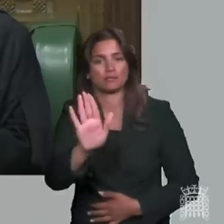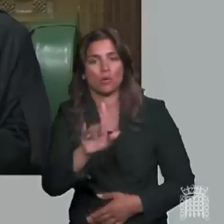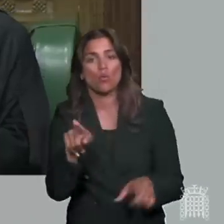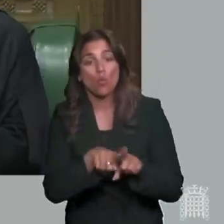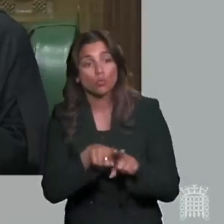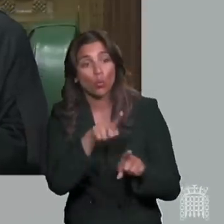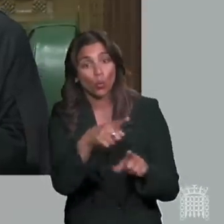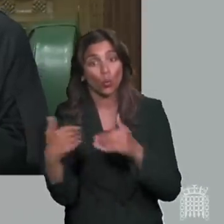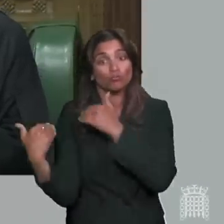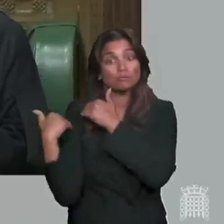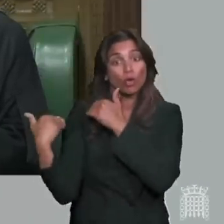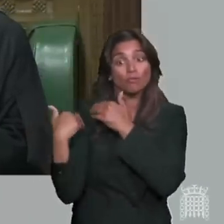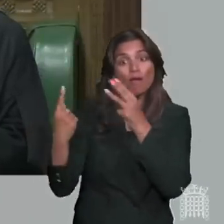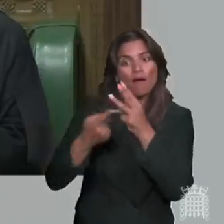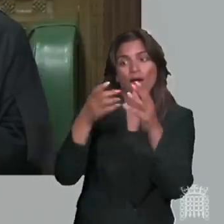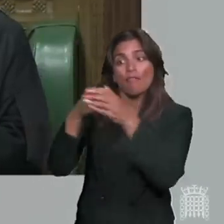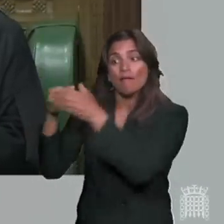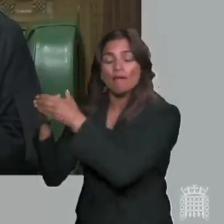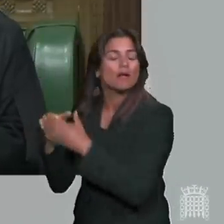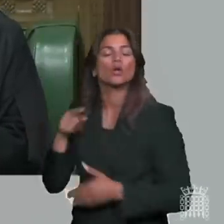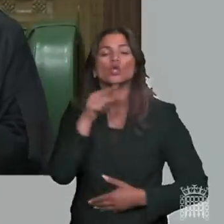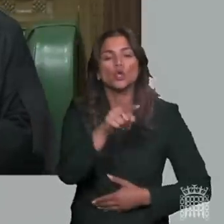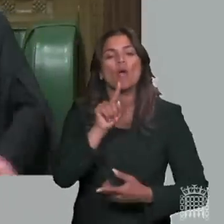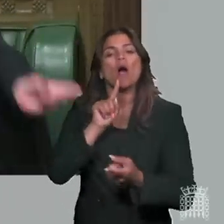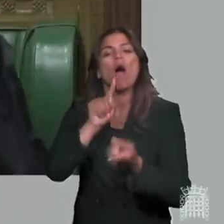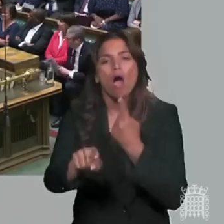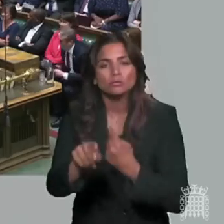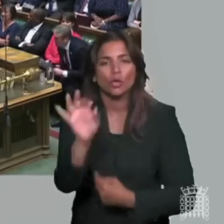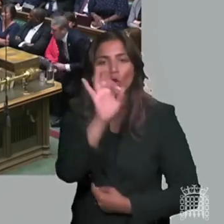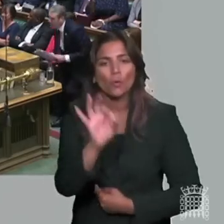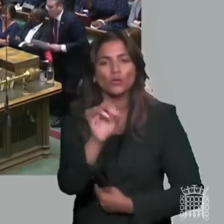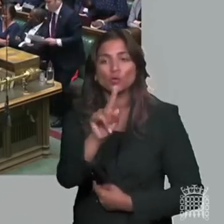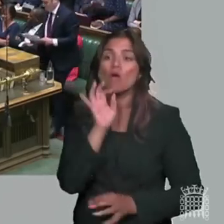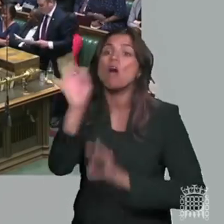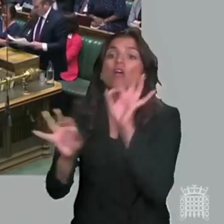other parties. You are the Prime Minister that's answering the questions, not asking the questions. Keir